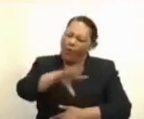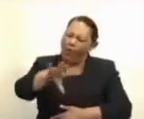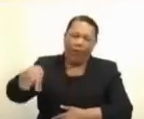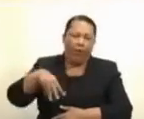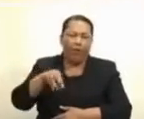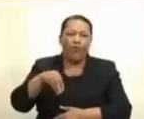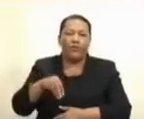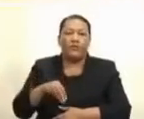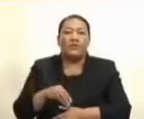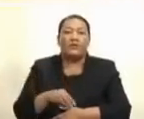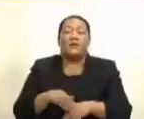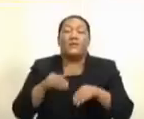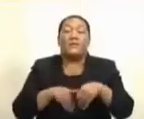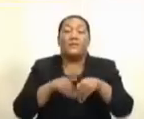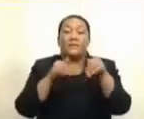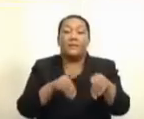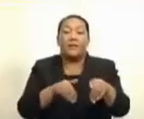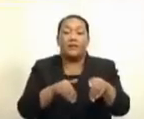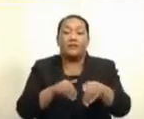that took part with me